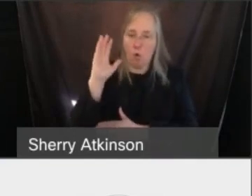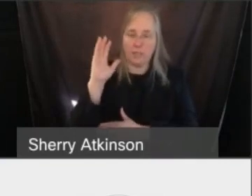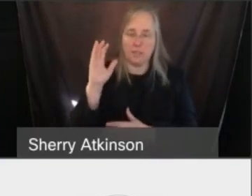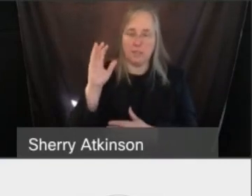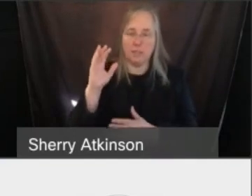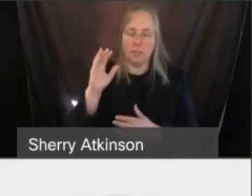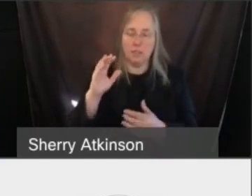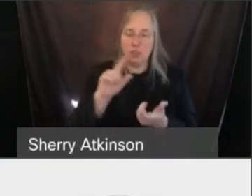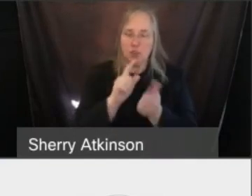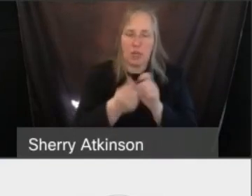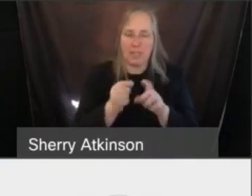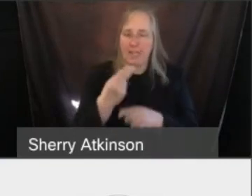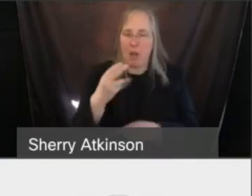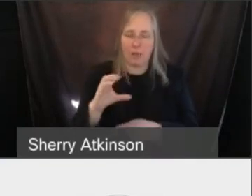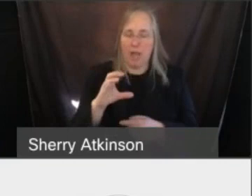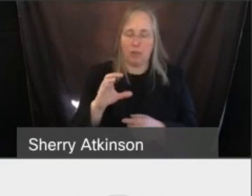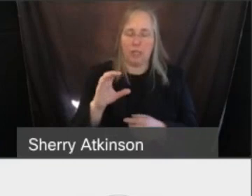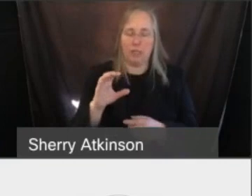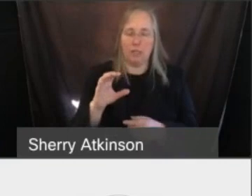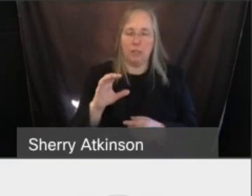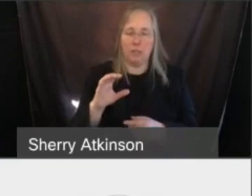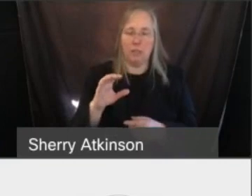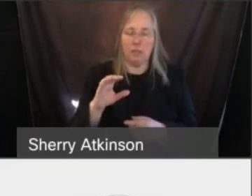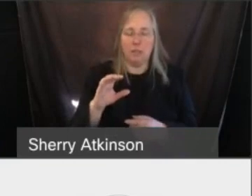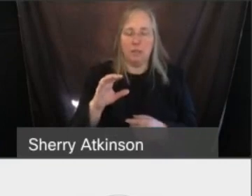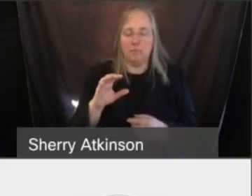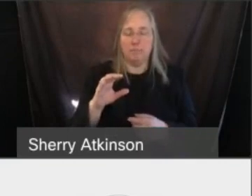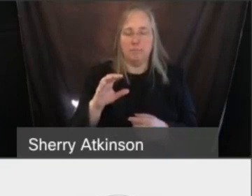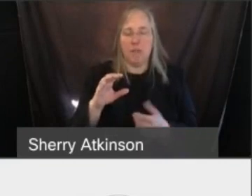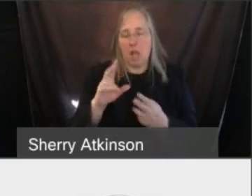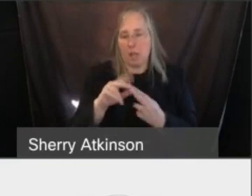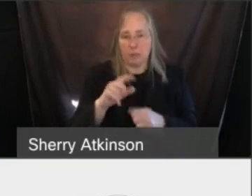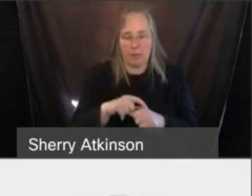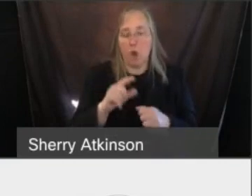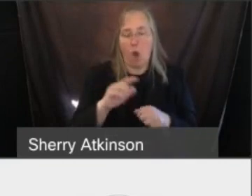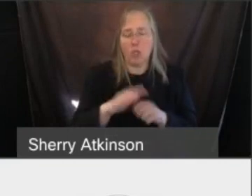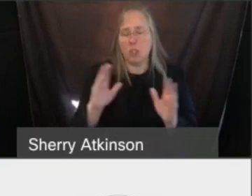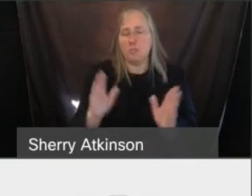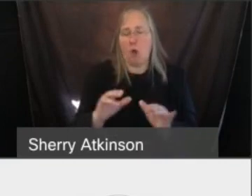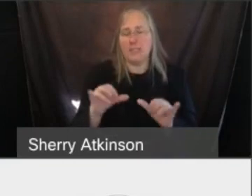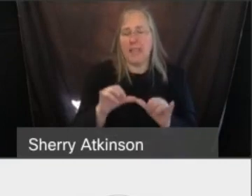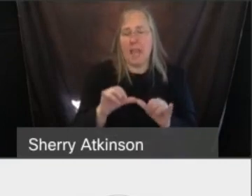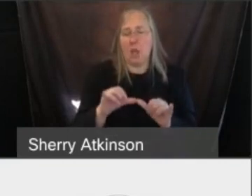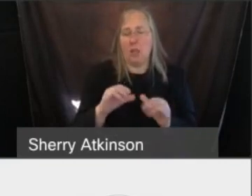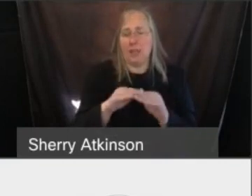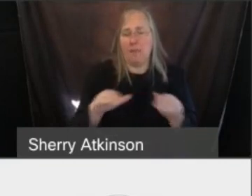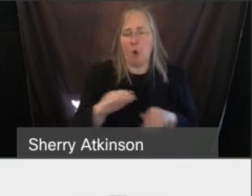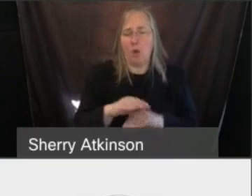County a couple of times, and on the very small scale level and the 6 to 8